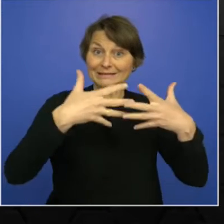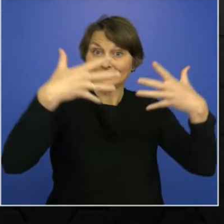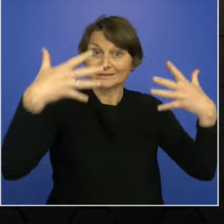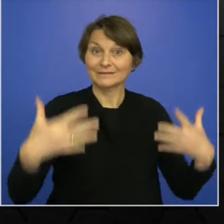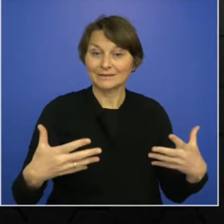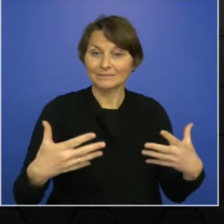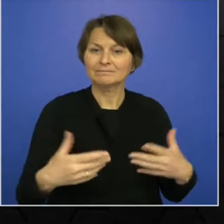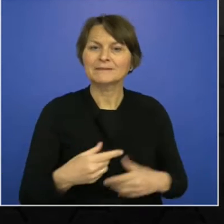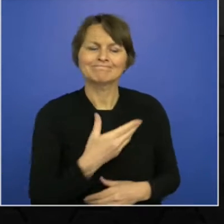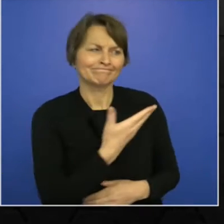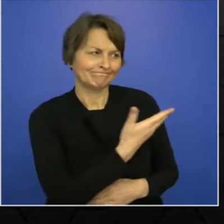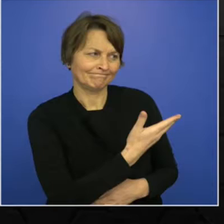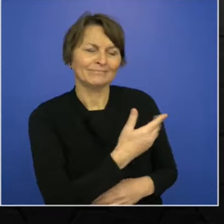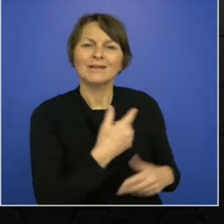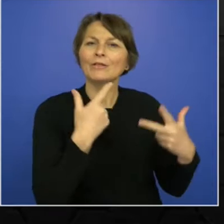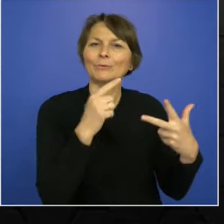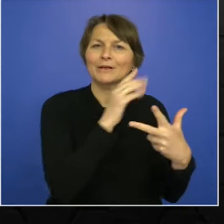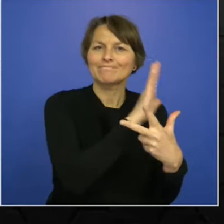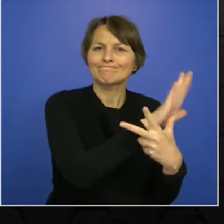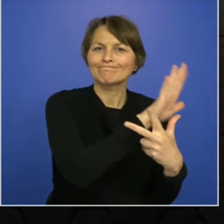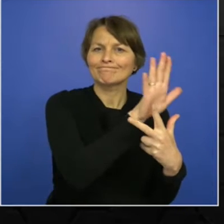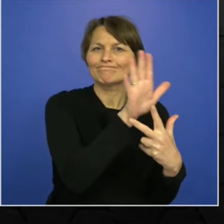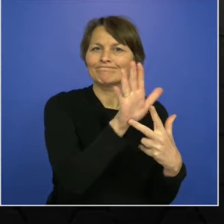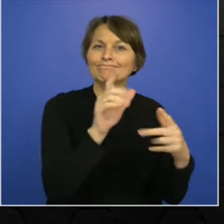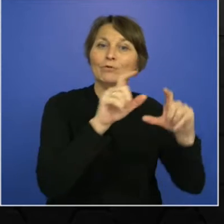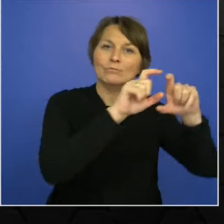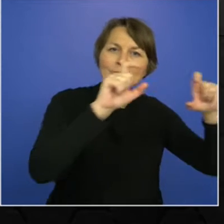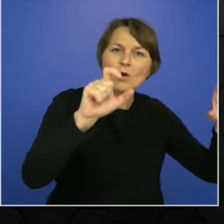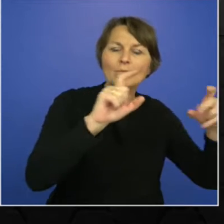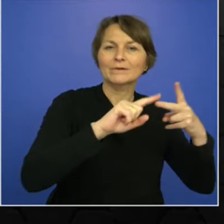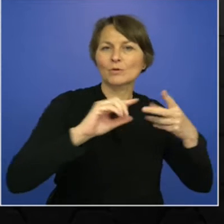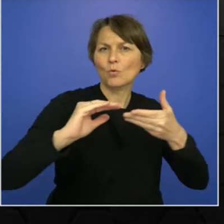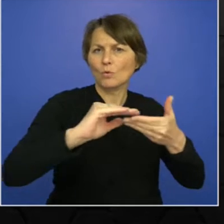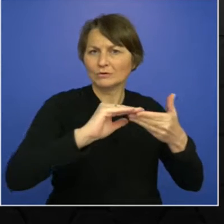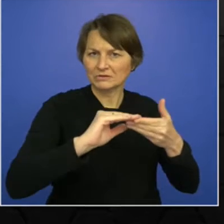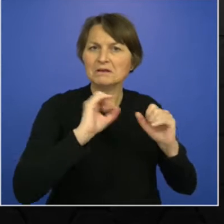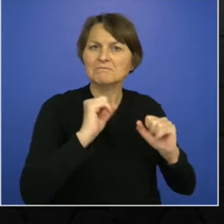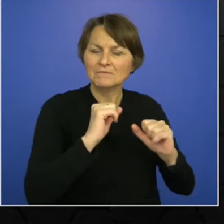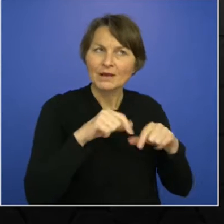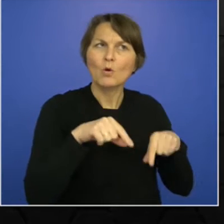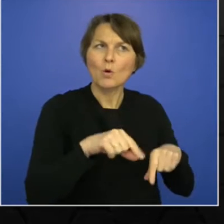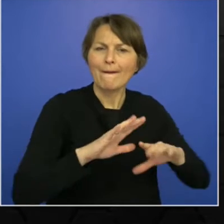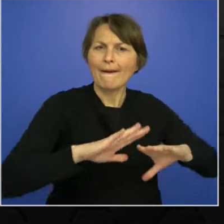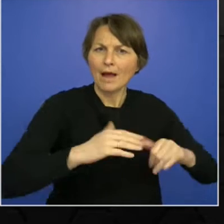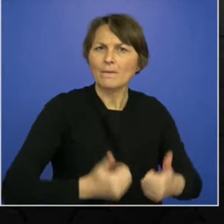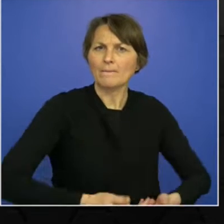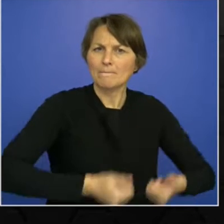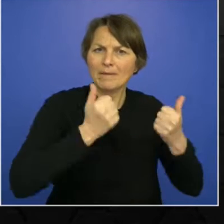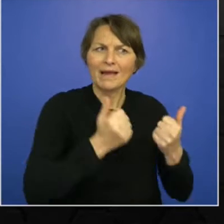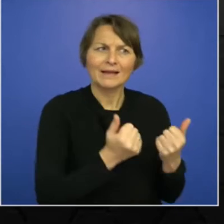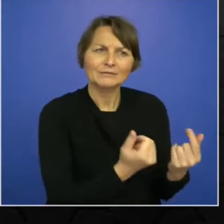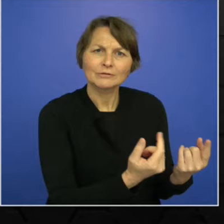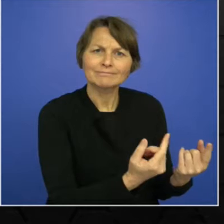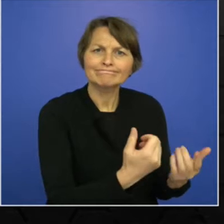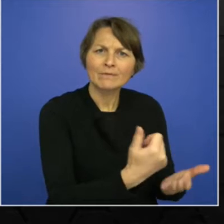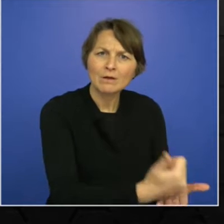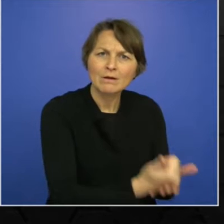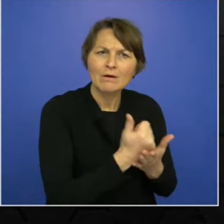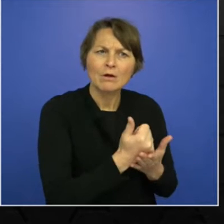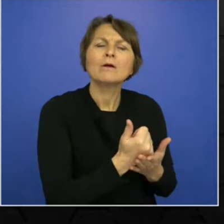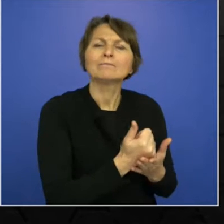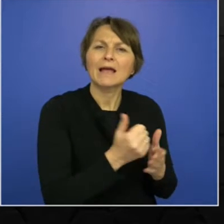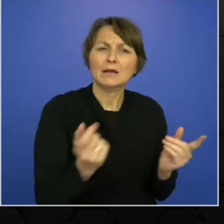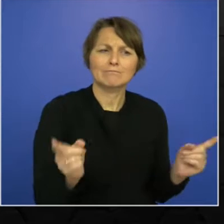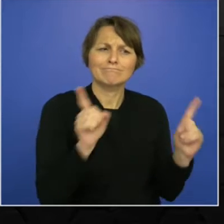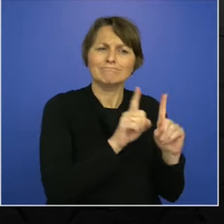of companies or organizations that can use this type of bot. So maybe they are companies that provide health